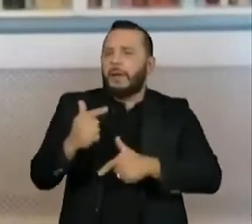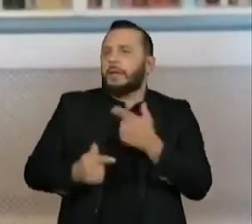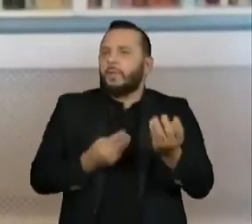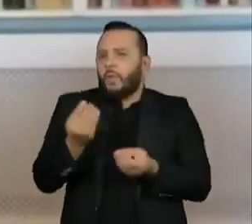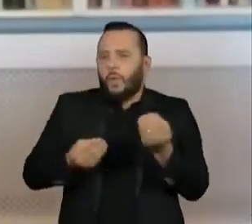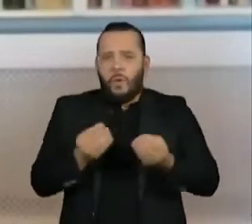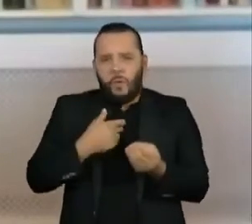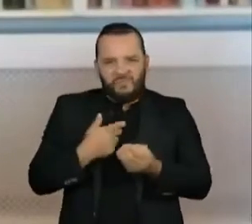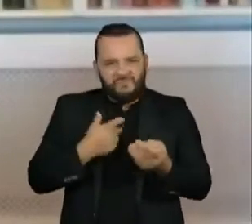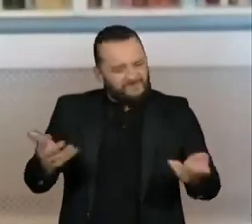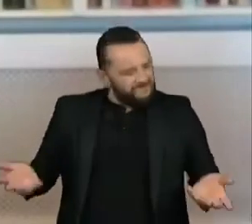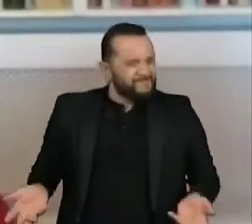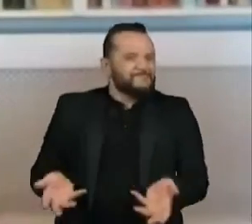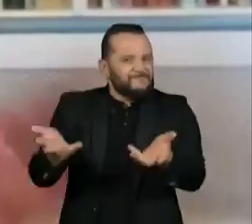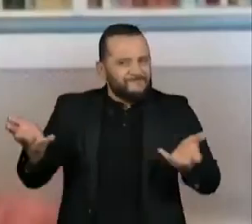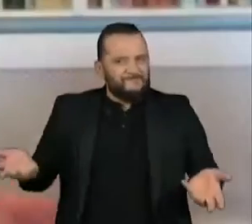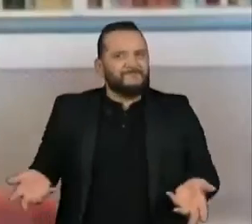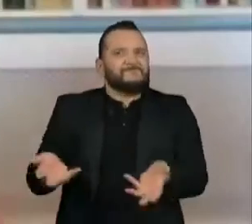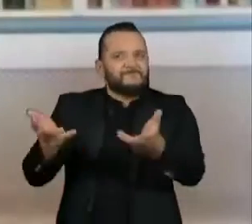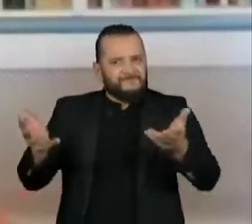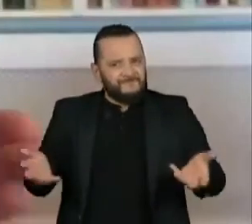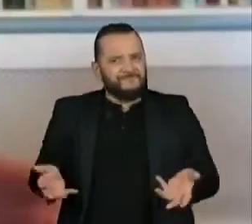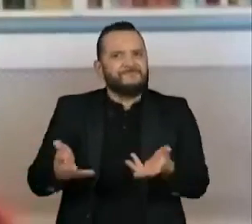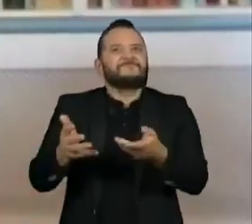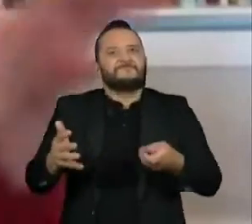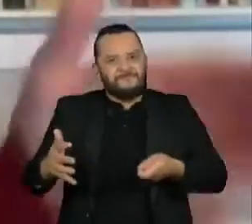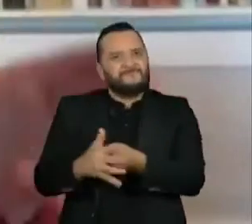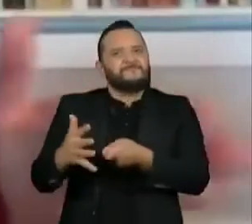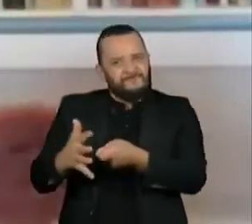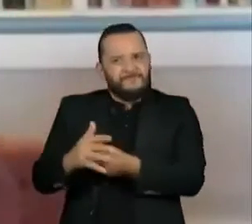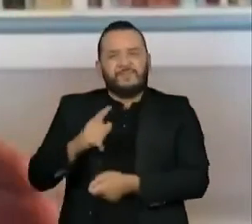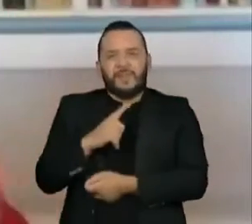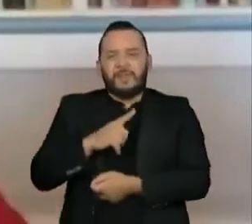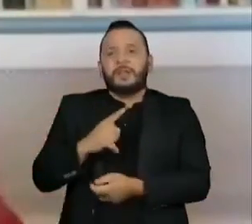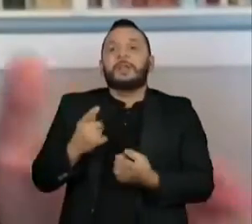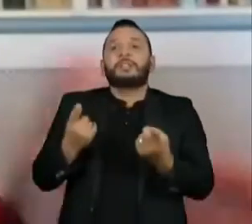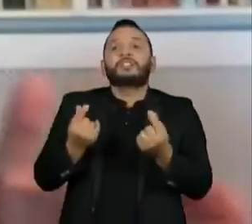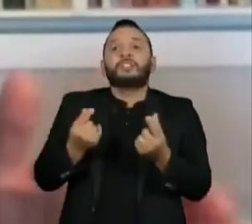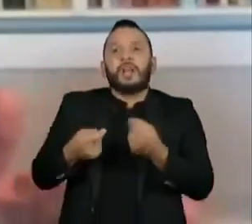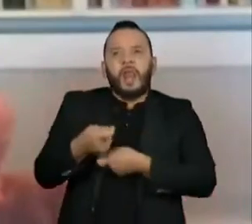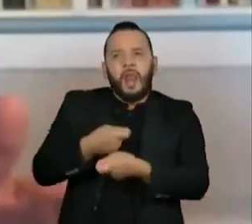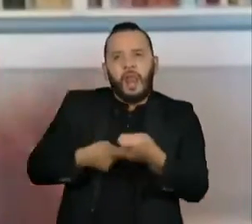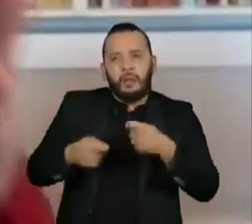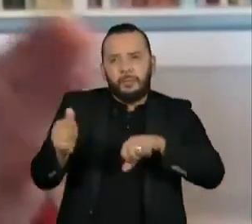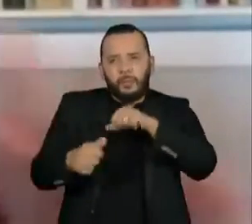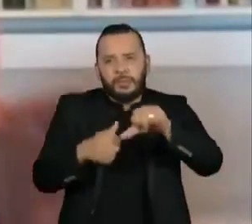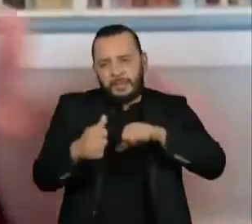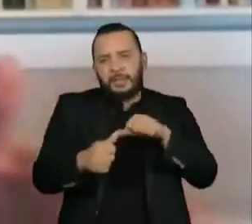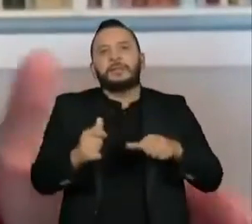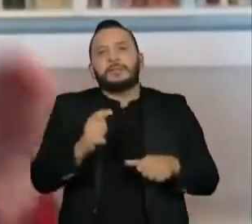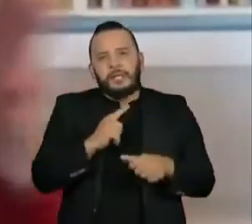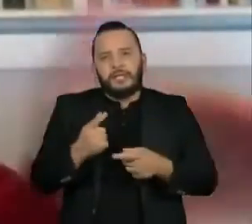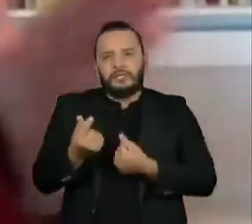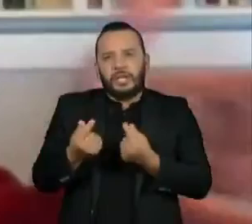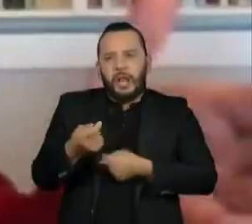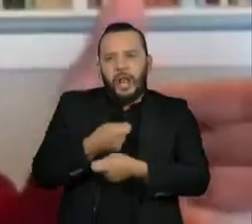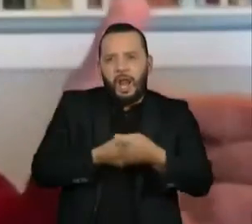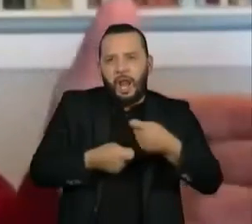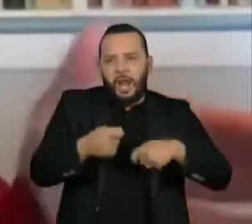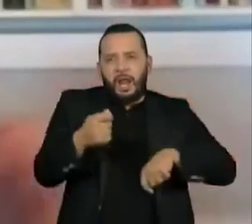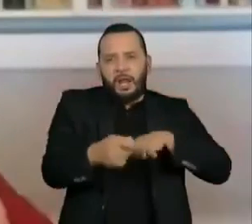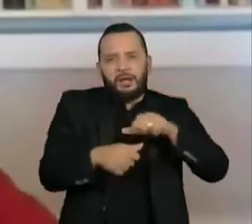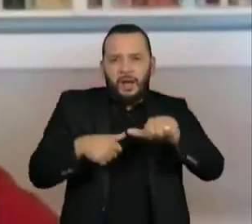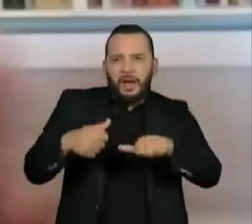forces, and, you know, money is changing. Investment is moving quite quickly to only investing